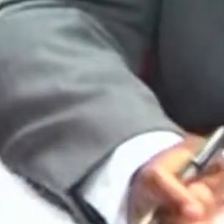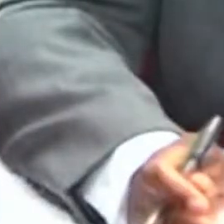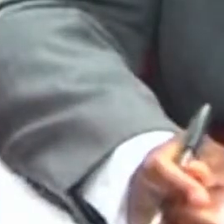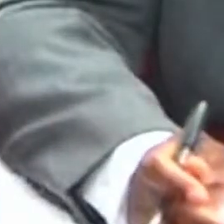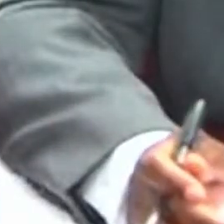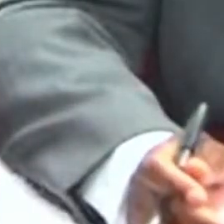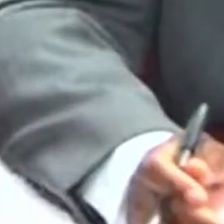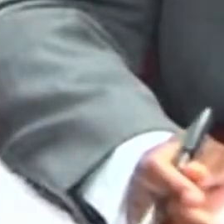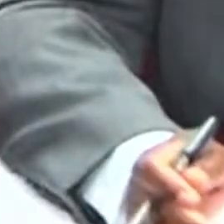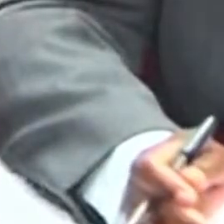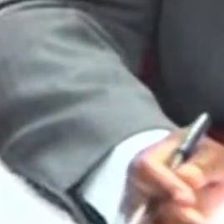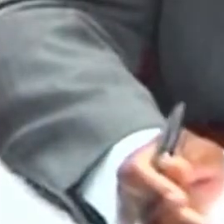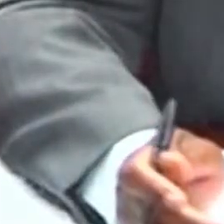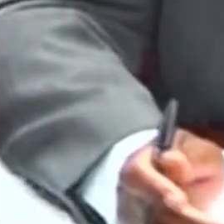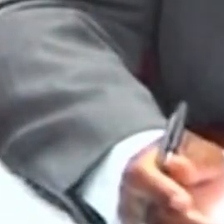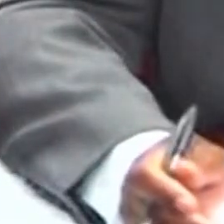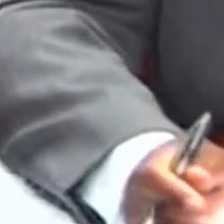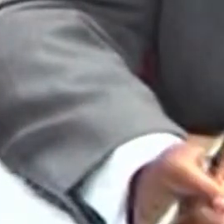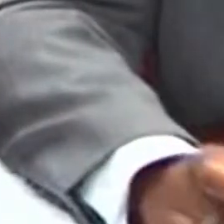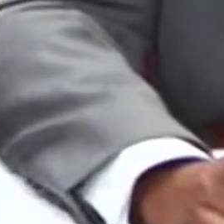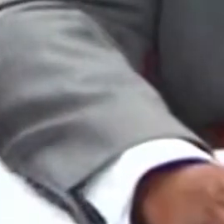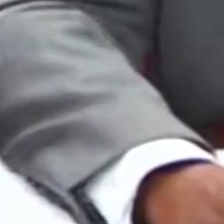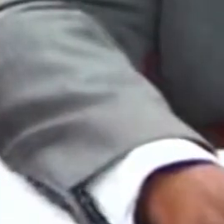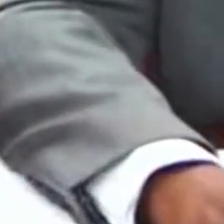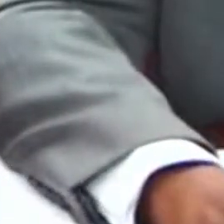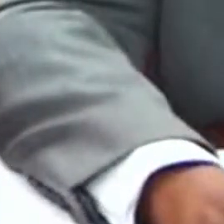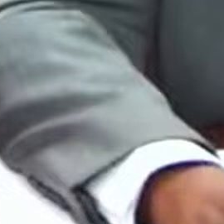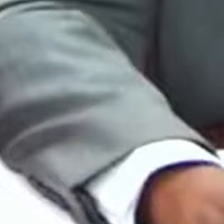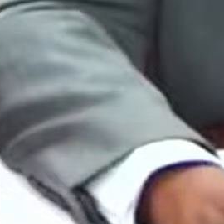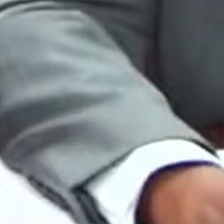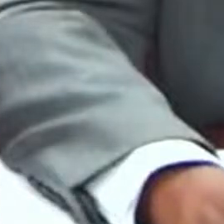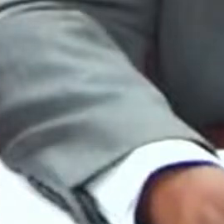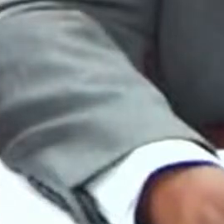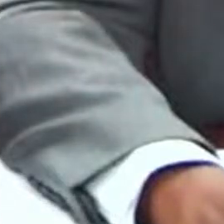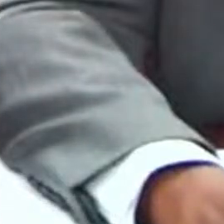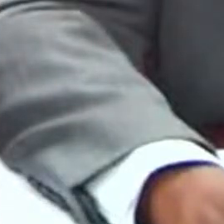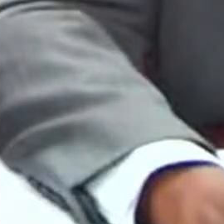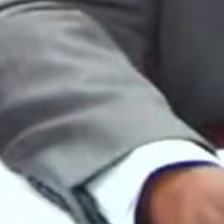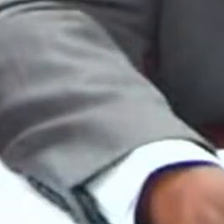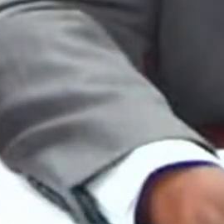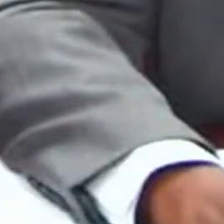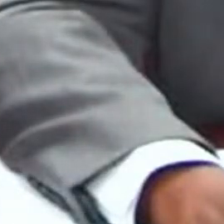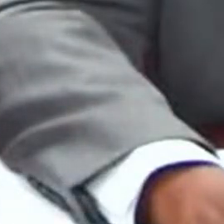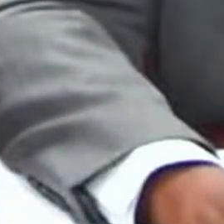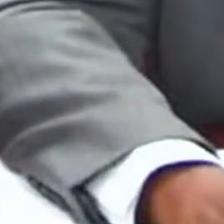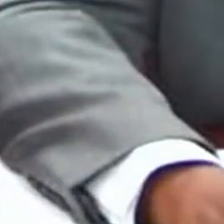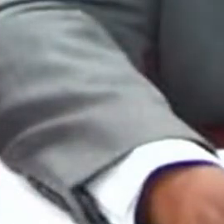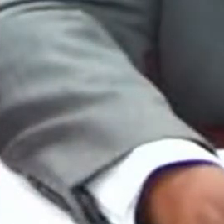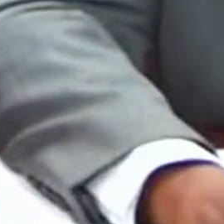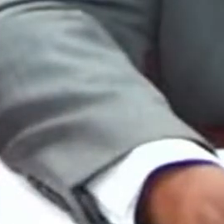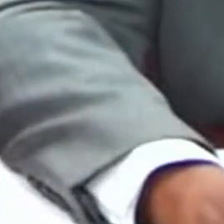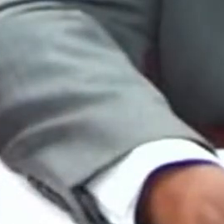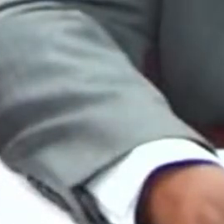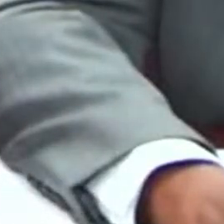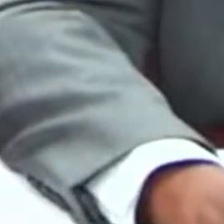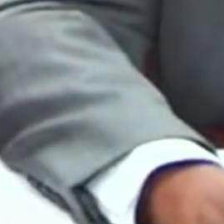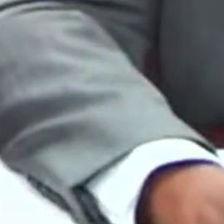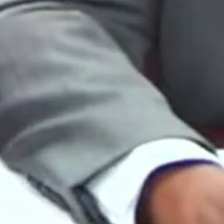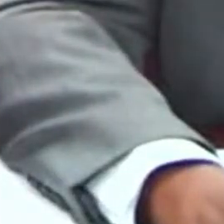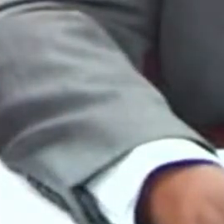for say the question from the Honourable Minister, MOP, from Siavonga, will we be able to? Not